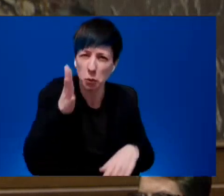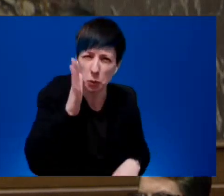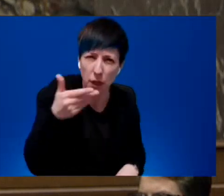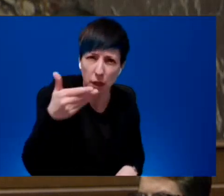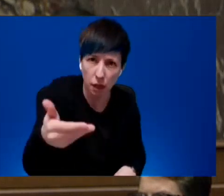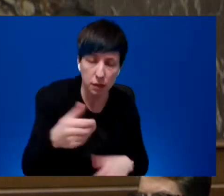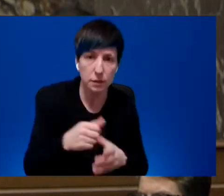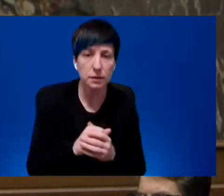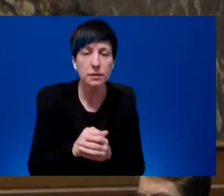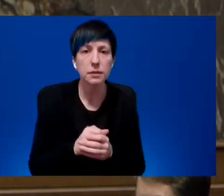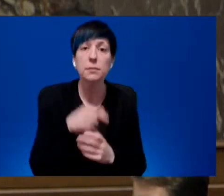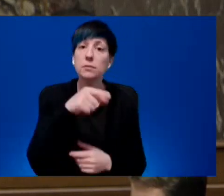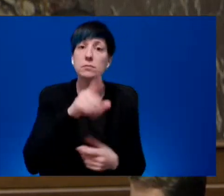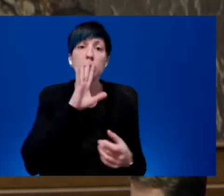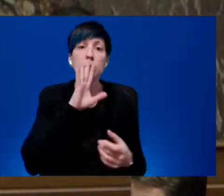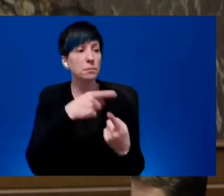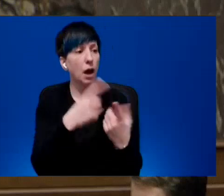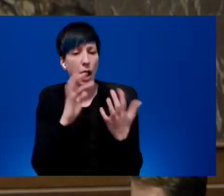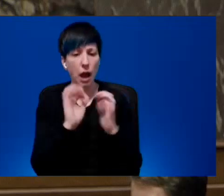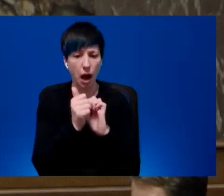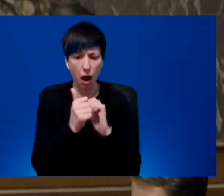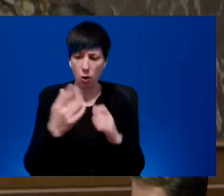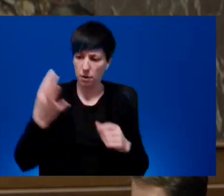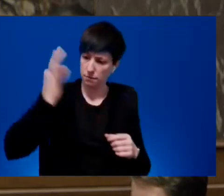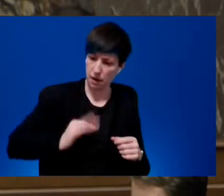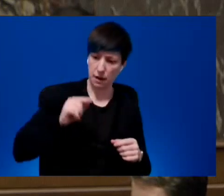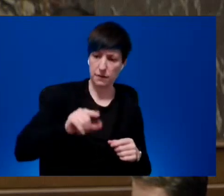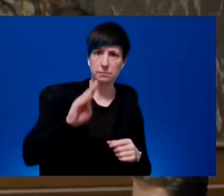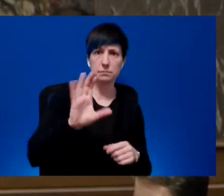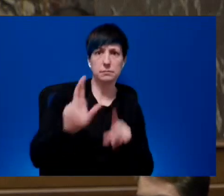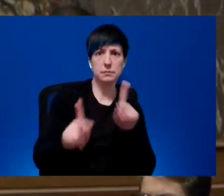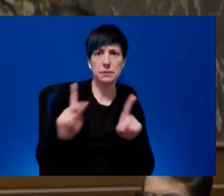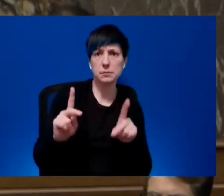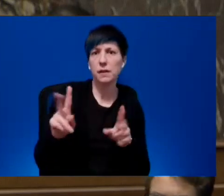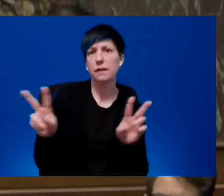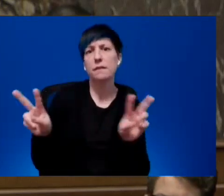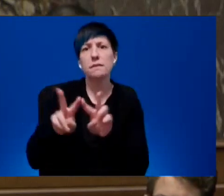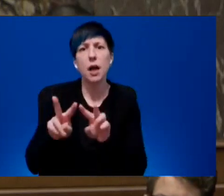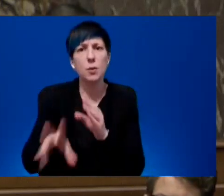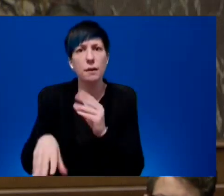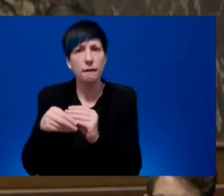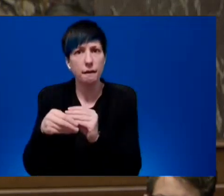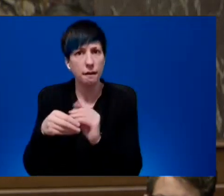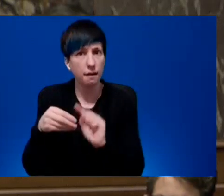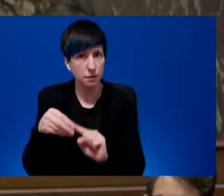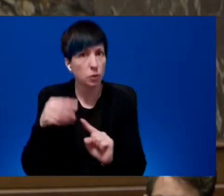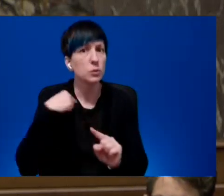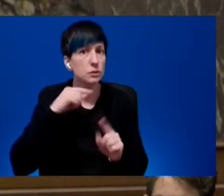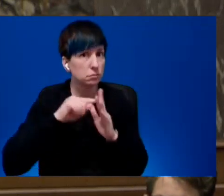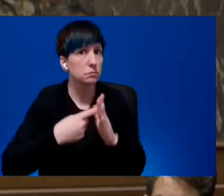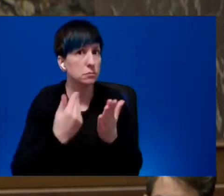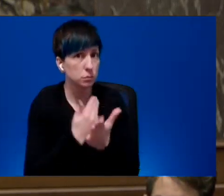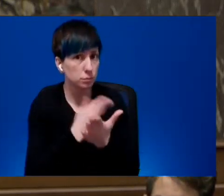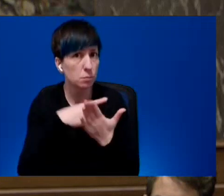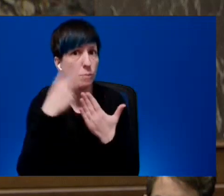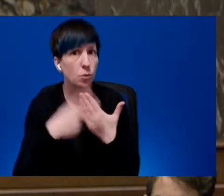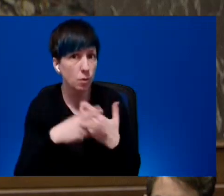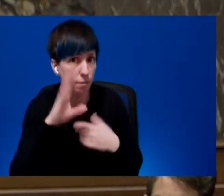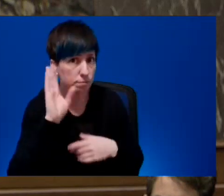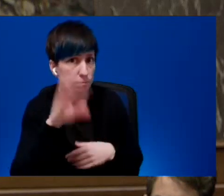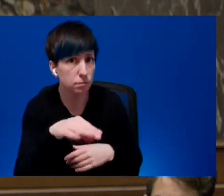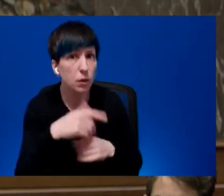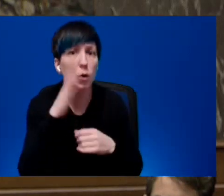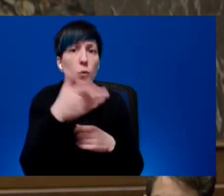new program that will give special access to Crown timber